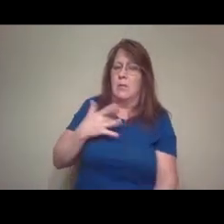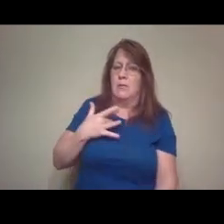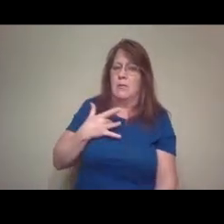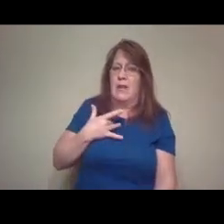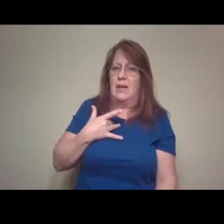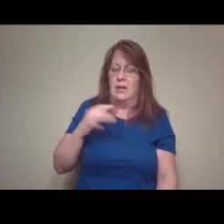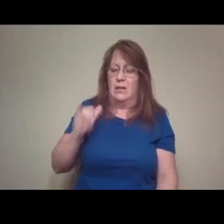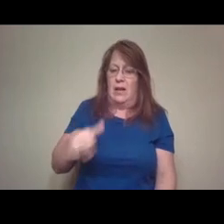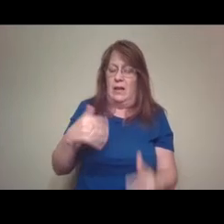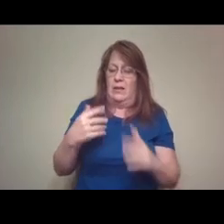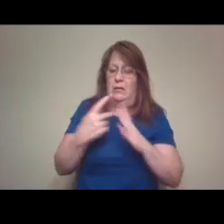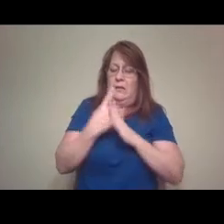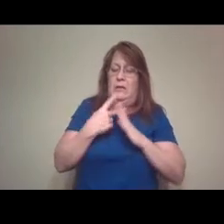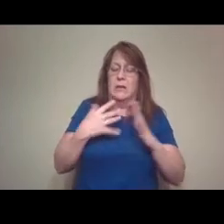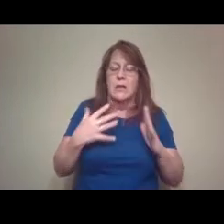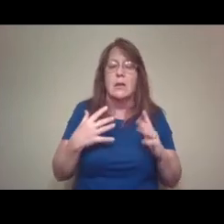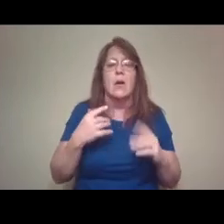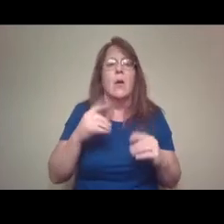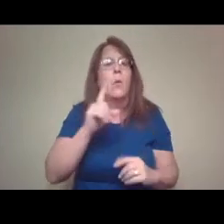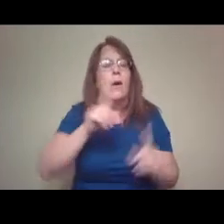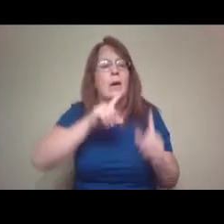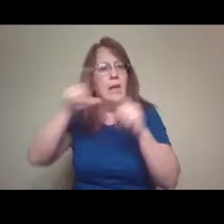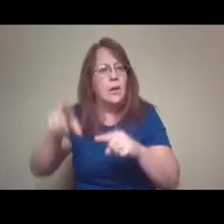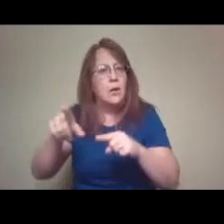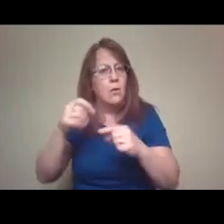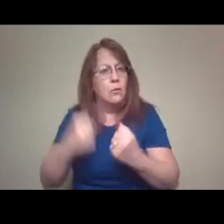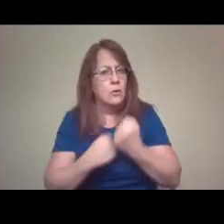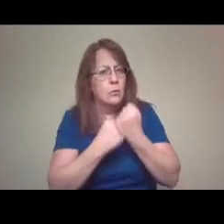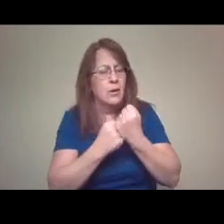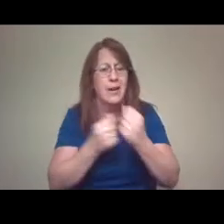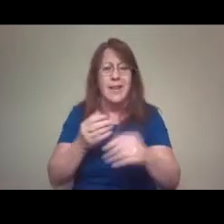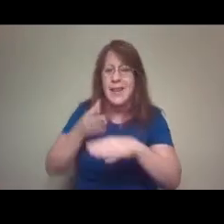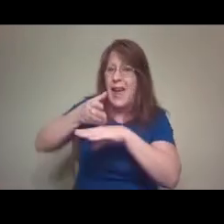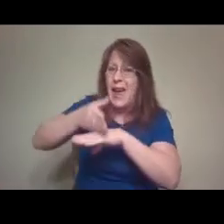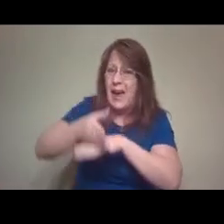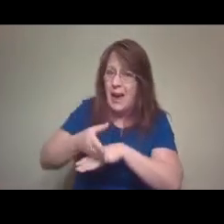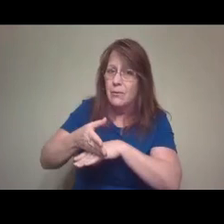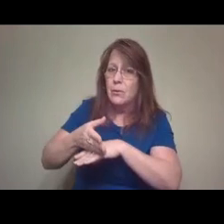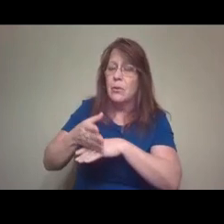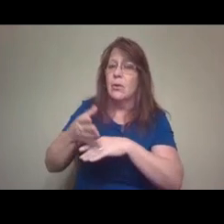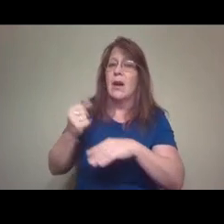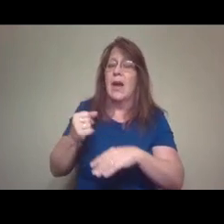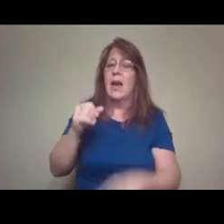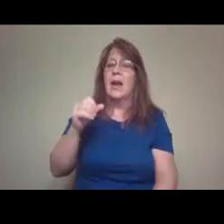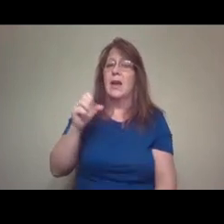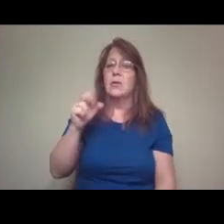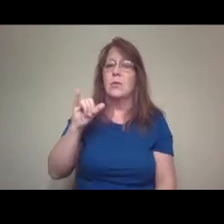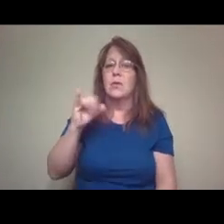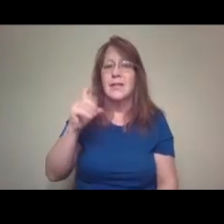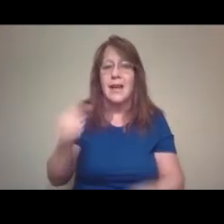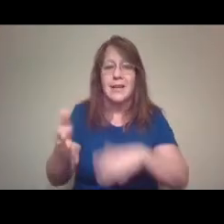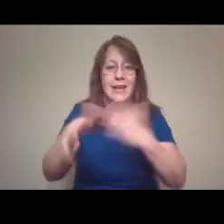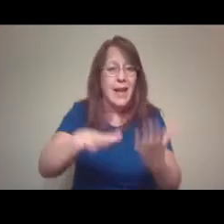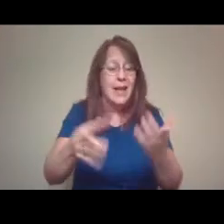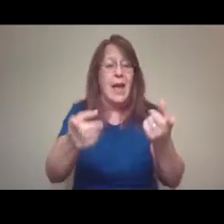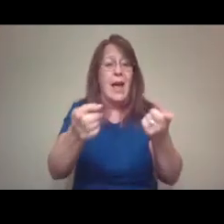feel suicidal, where can they go for support? And then after a crisis or after a suicide death has happened, what are the